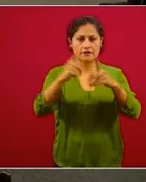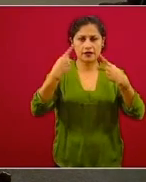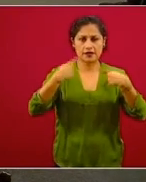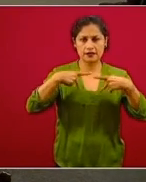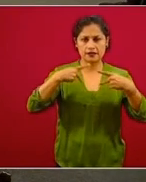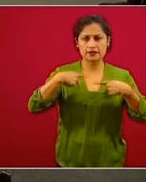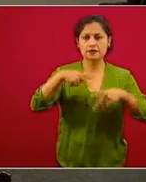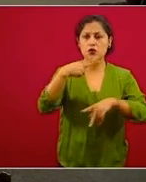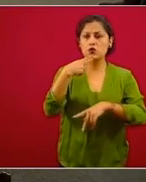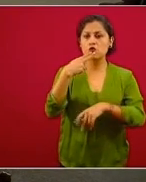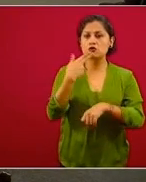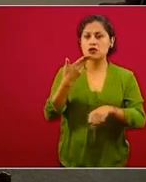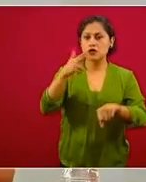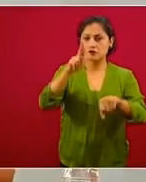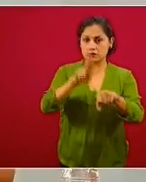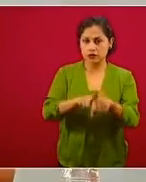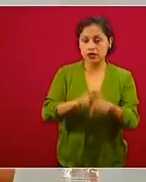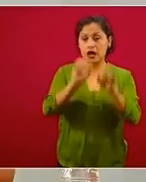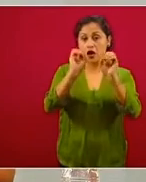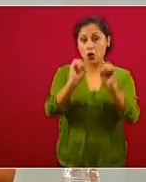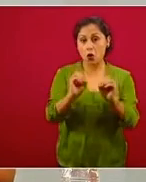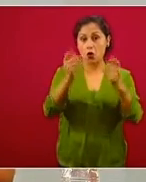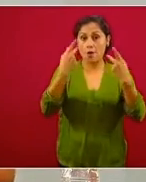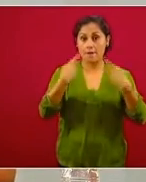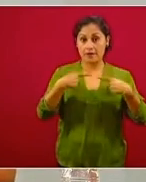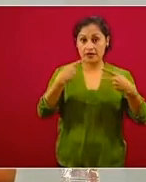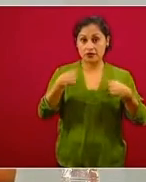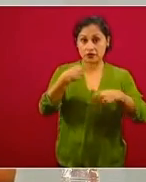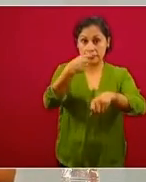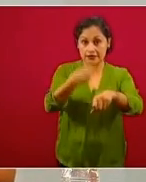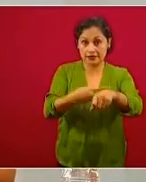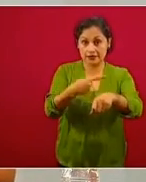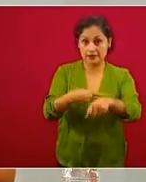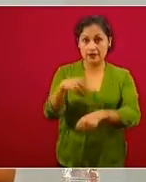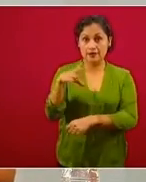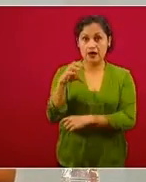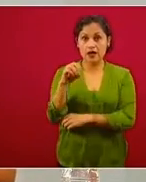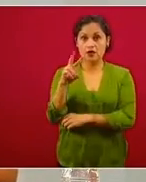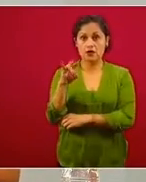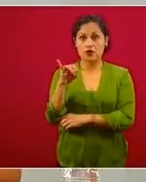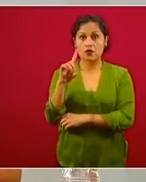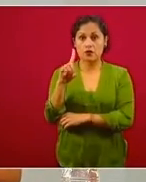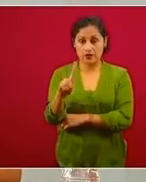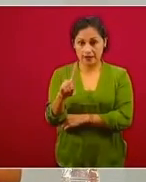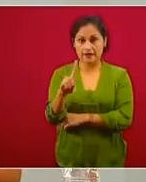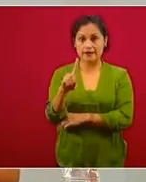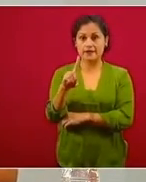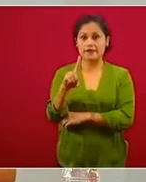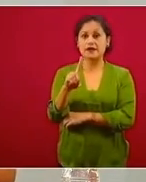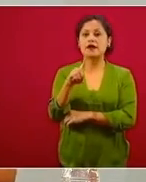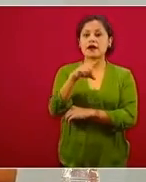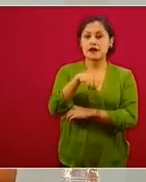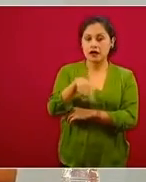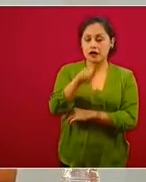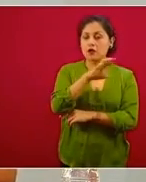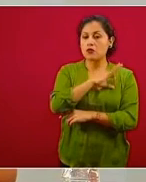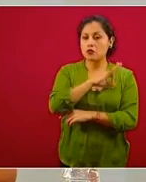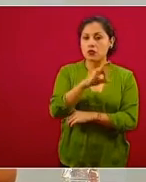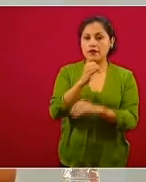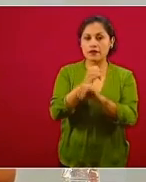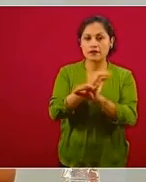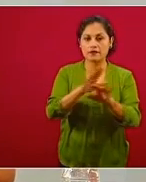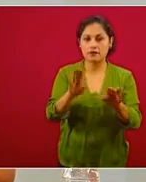newest technologies that we have access to nowadays. In this way, the relatives of patients that have been